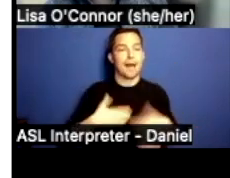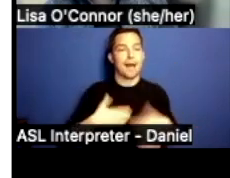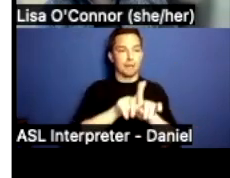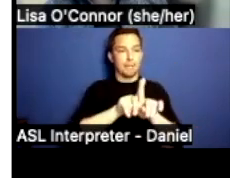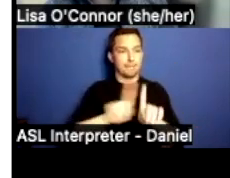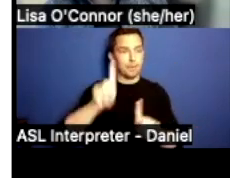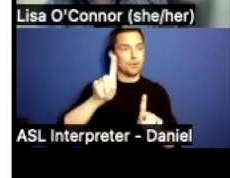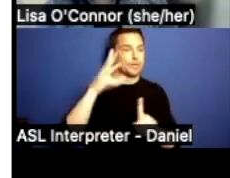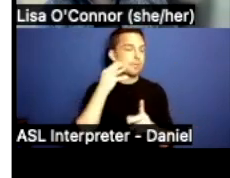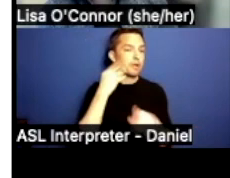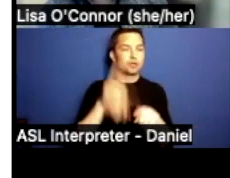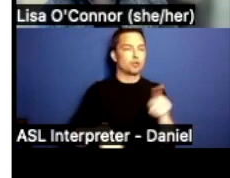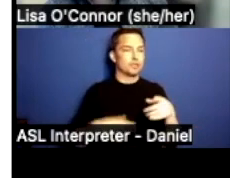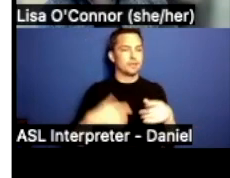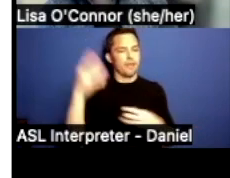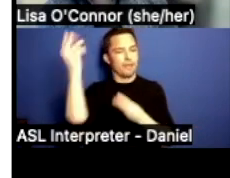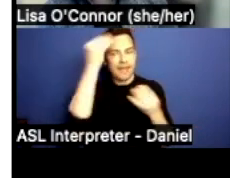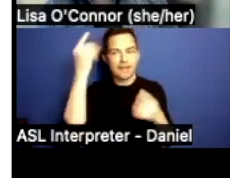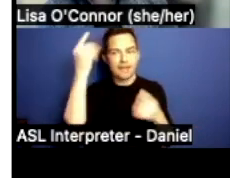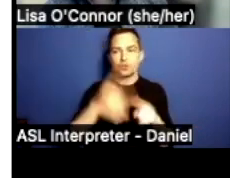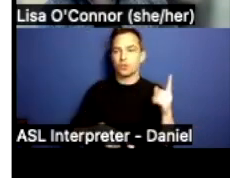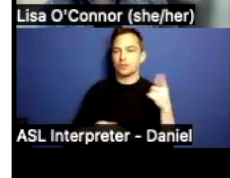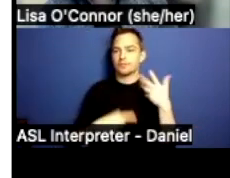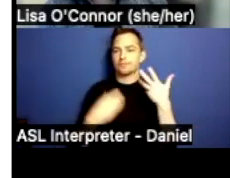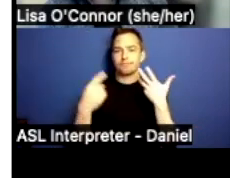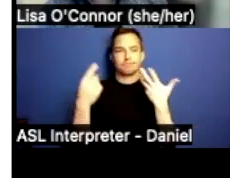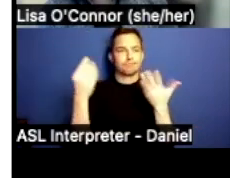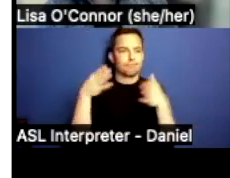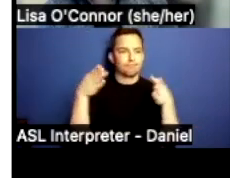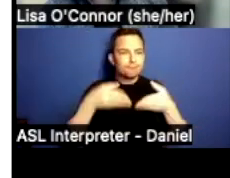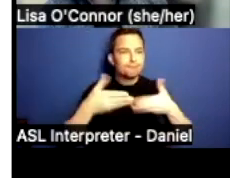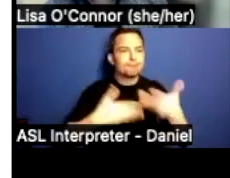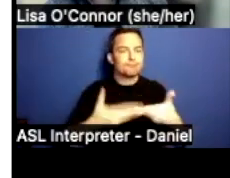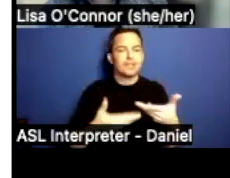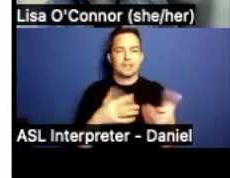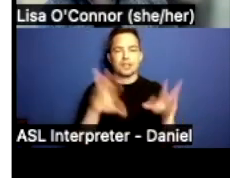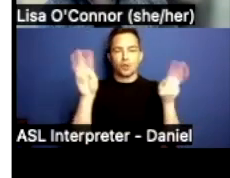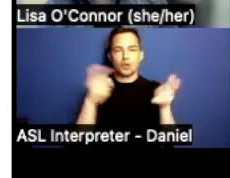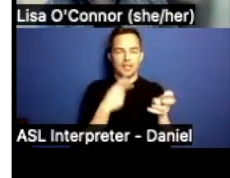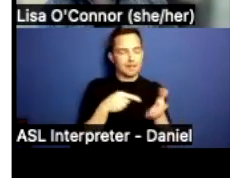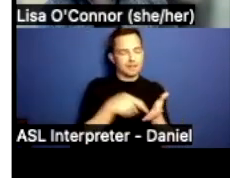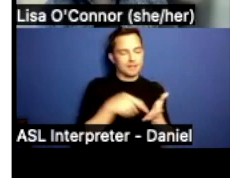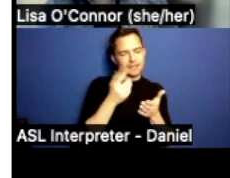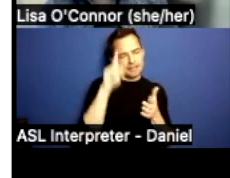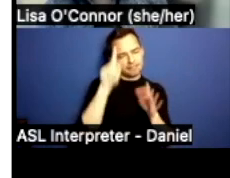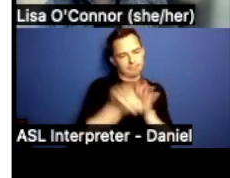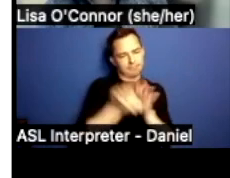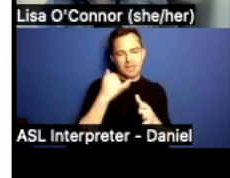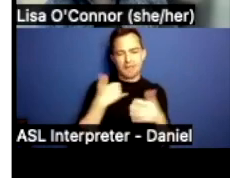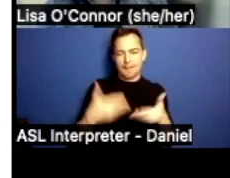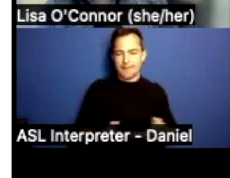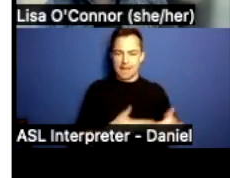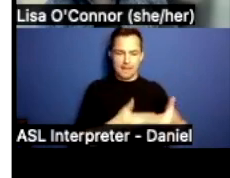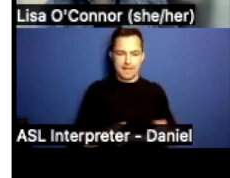think. And I want to illustrate this with a quote. This is the best thing that comes to my mind. If I'm a baby